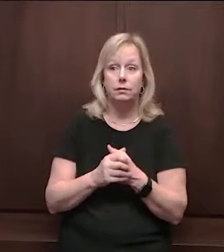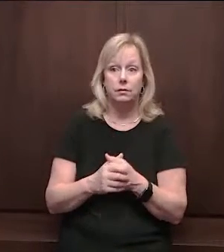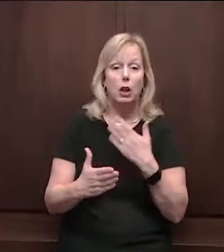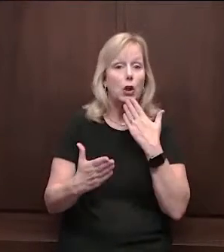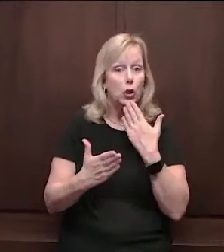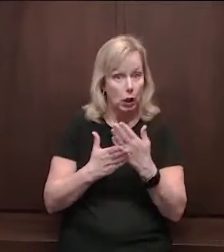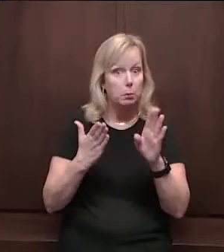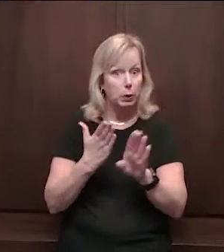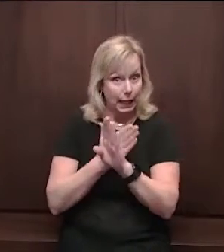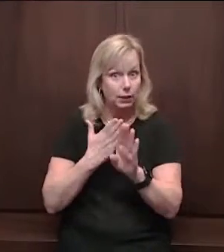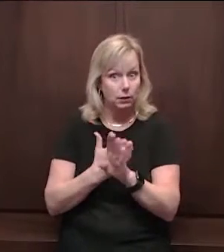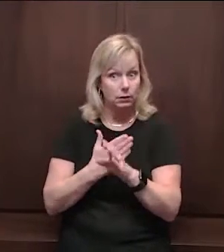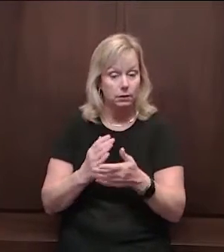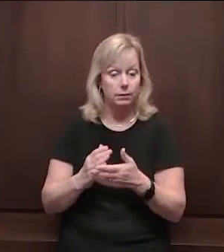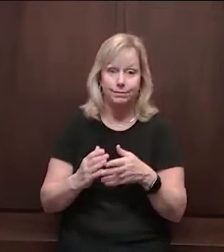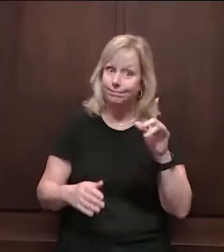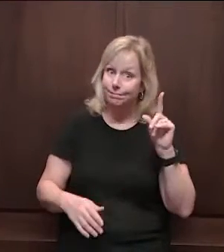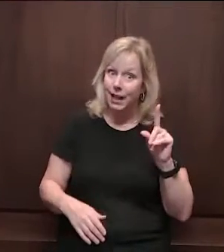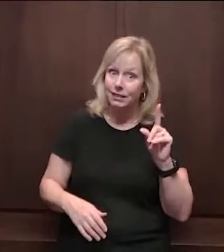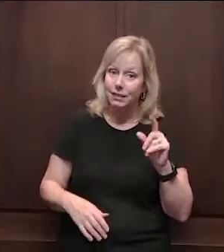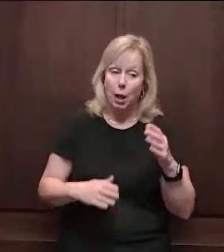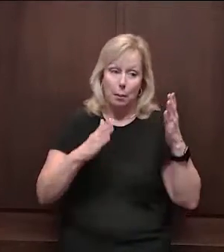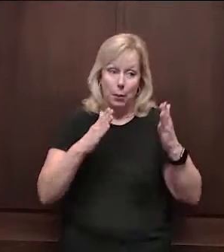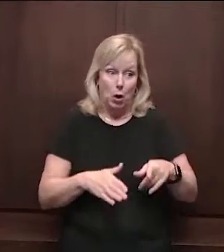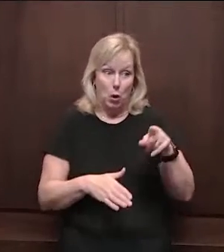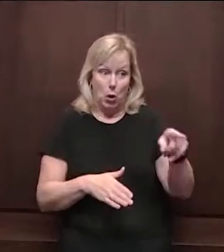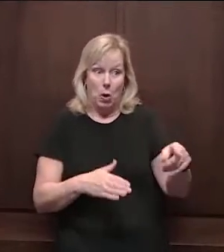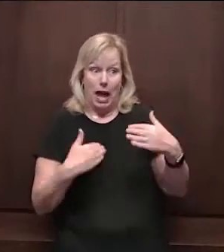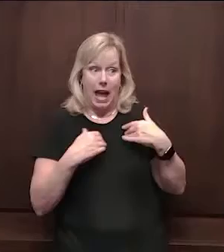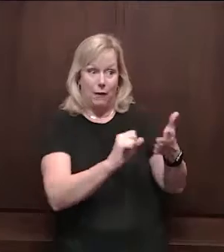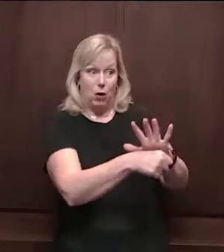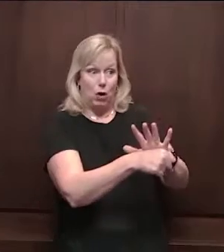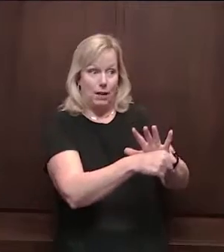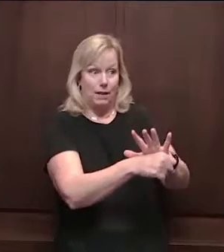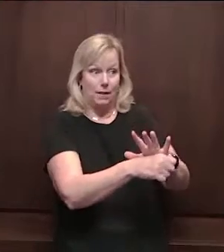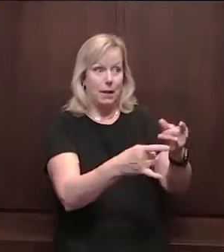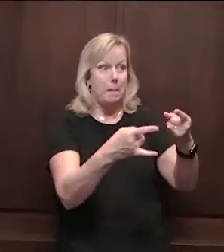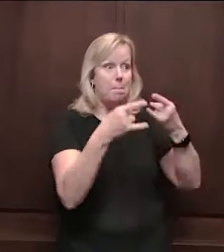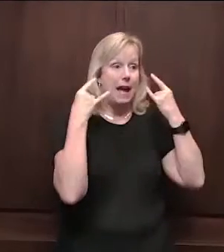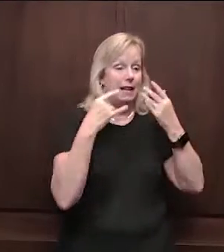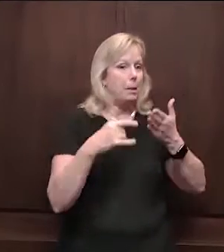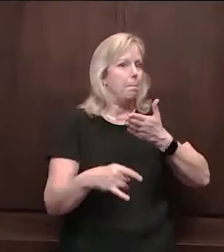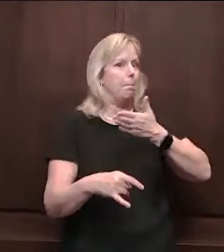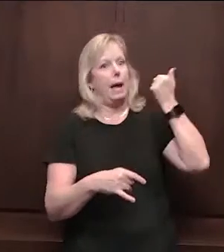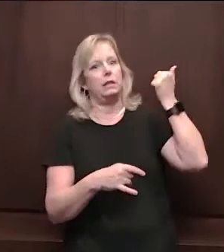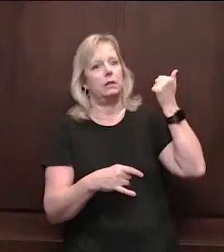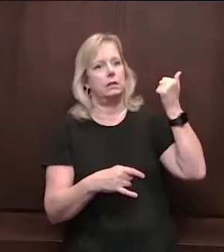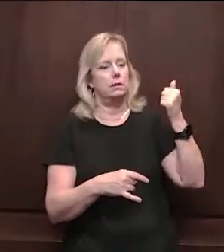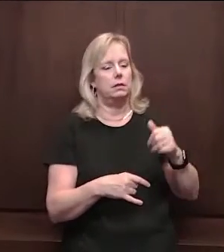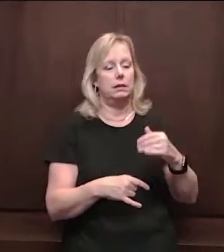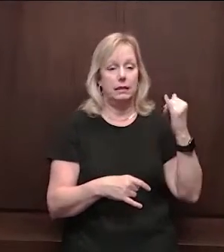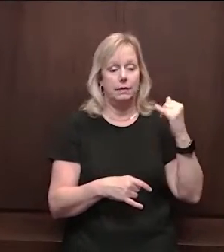good protection, but the person who has COVID wearing the mask is the best protection.